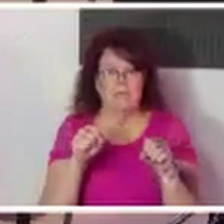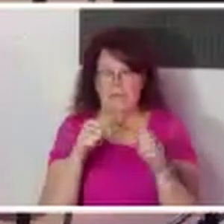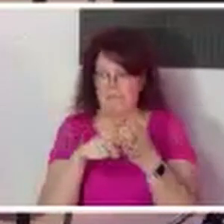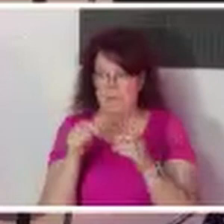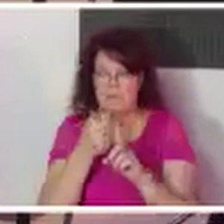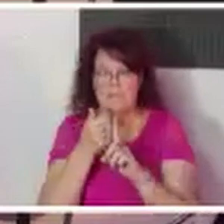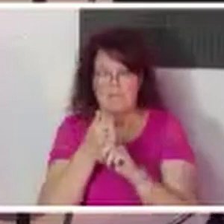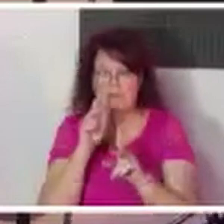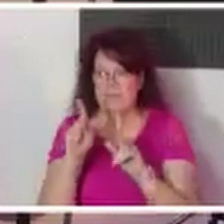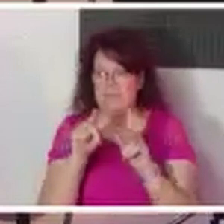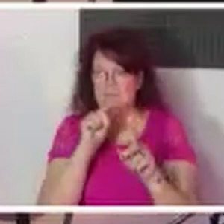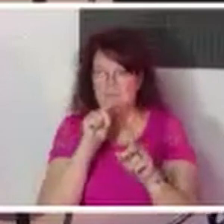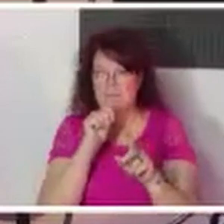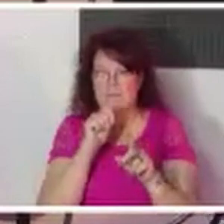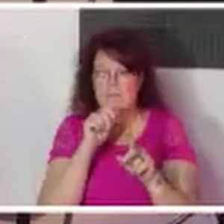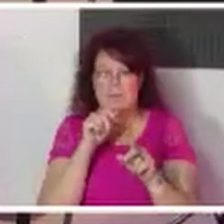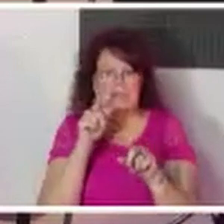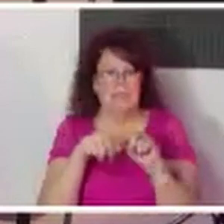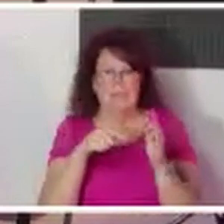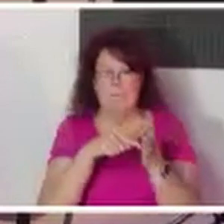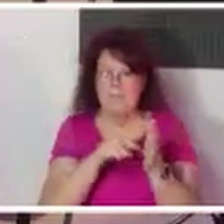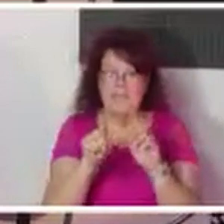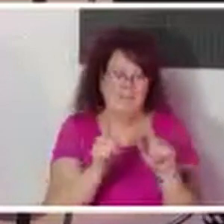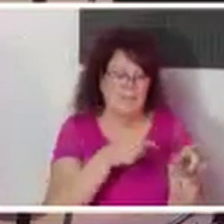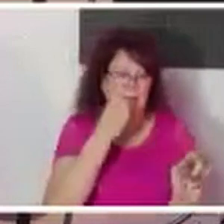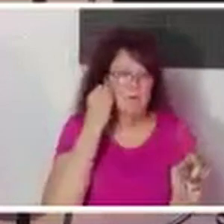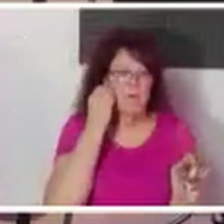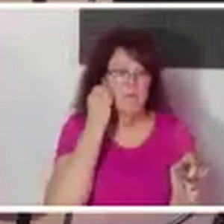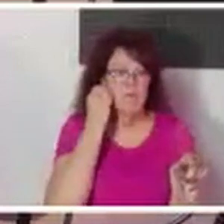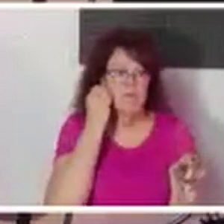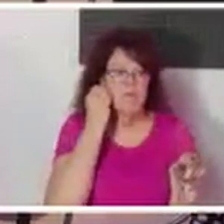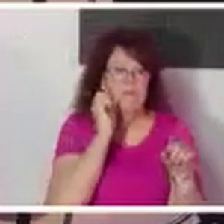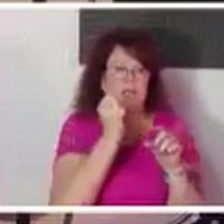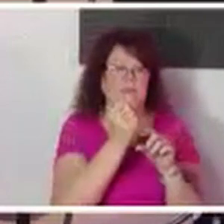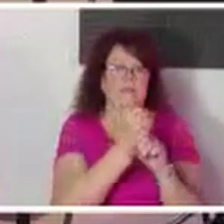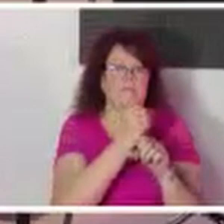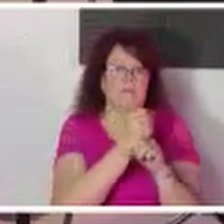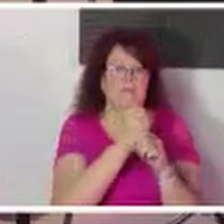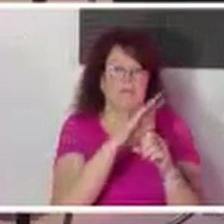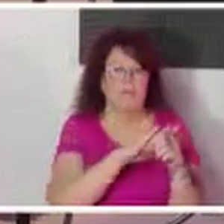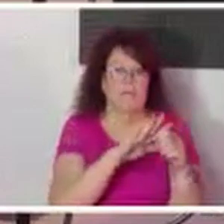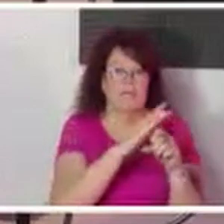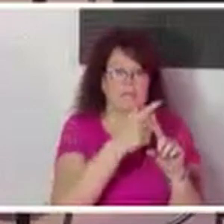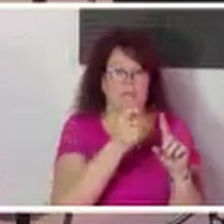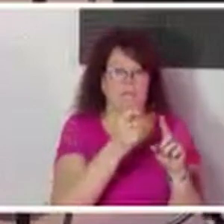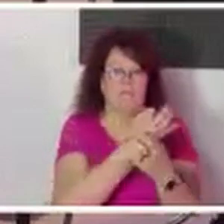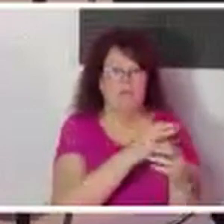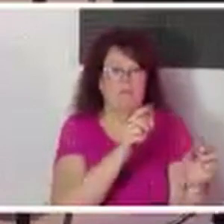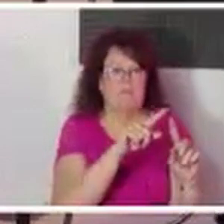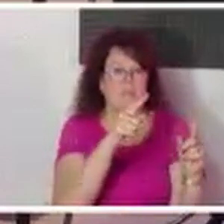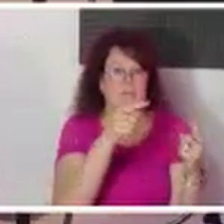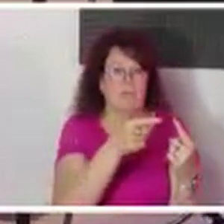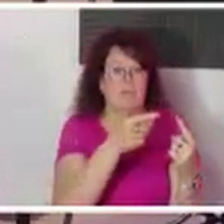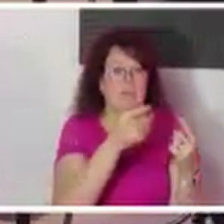to post or pay a bondsman and go home and fairly fight their case from a point of freedom, because at this point they are